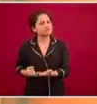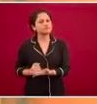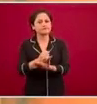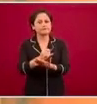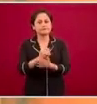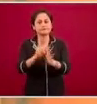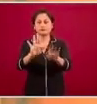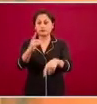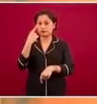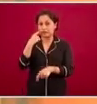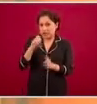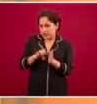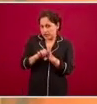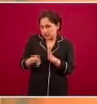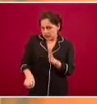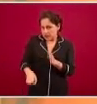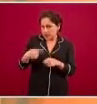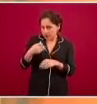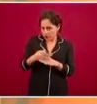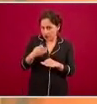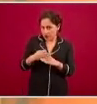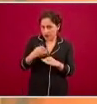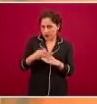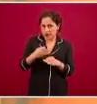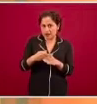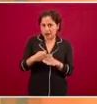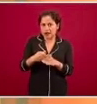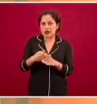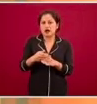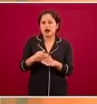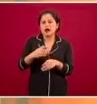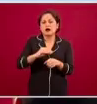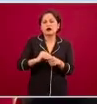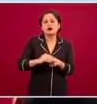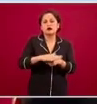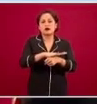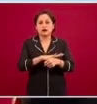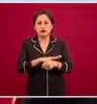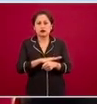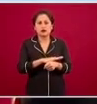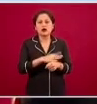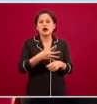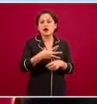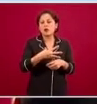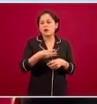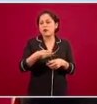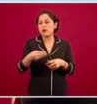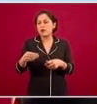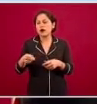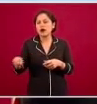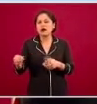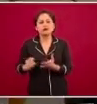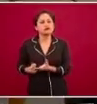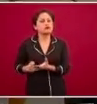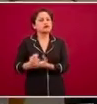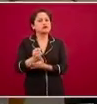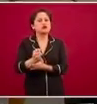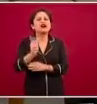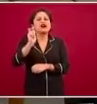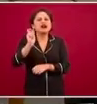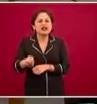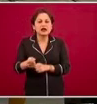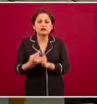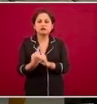you need to have a wider array of elements in order to have better interpretations that lead to